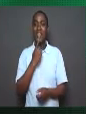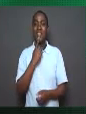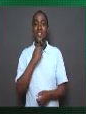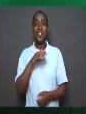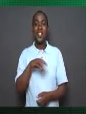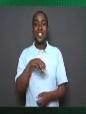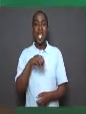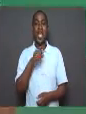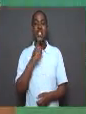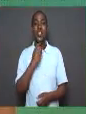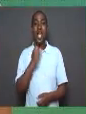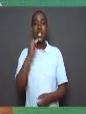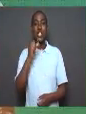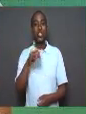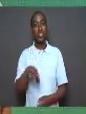the sample.